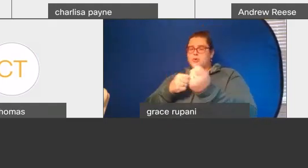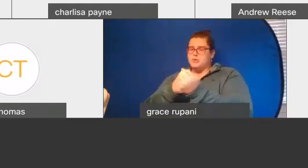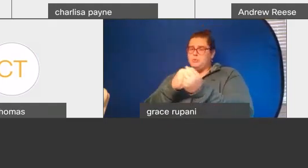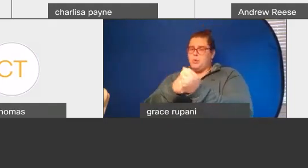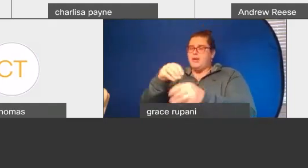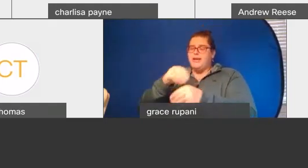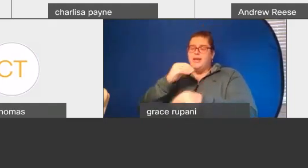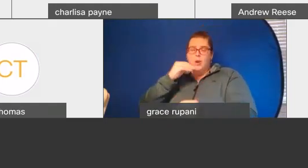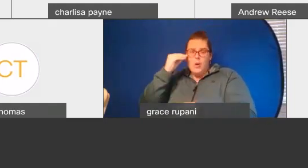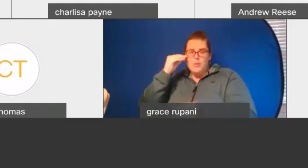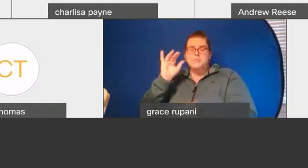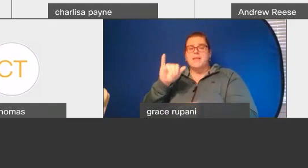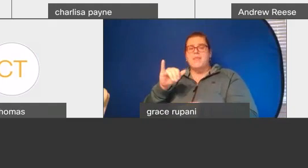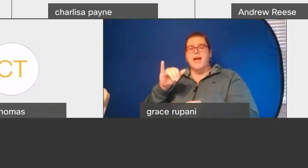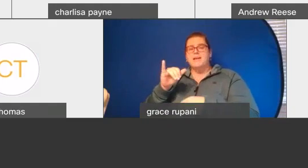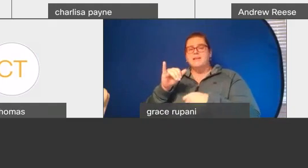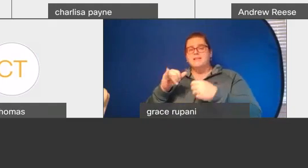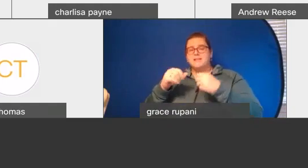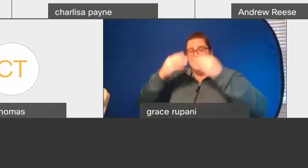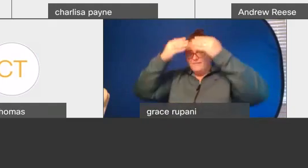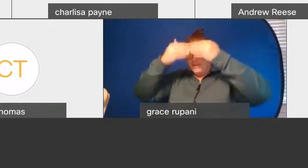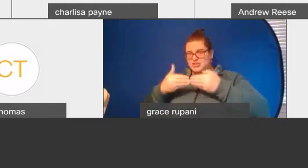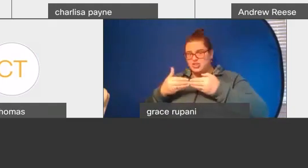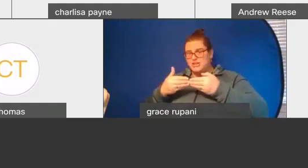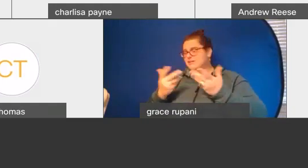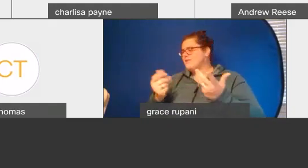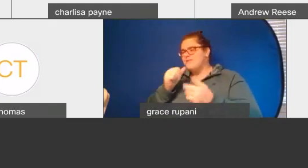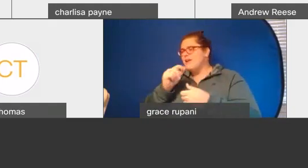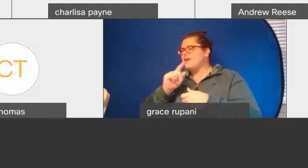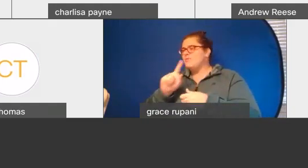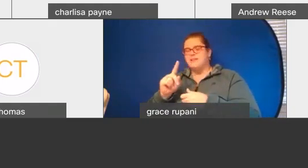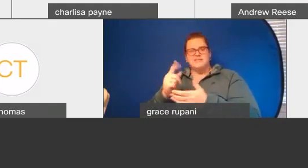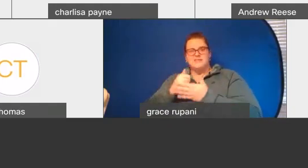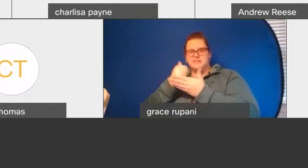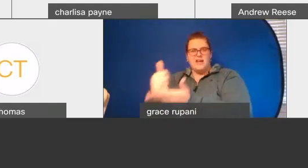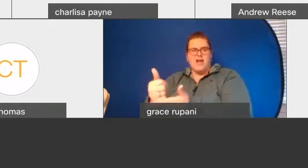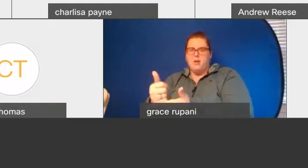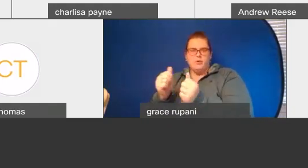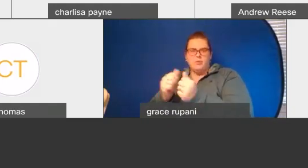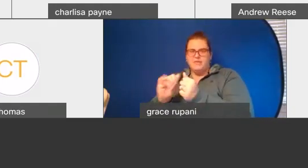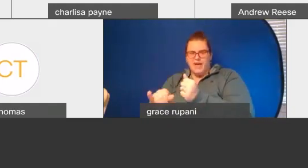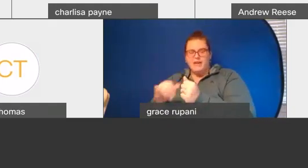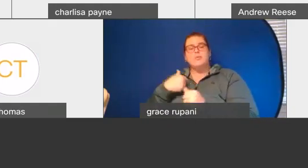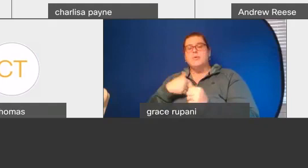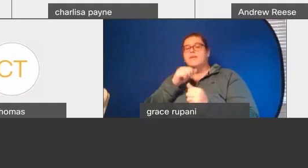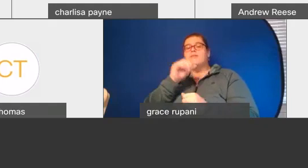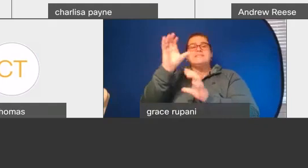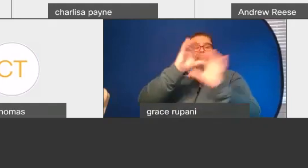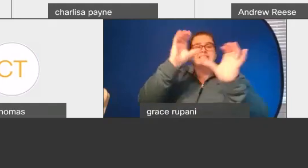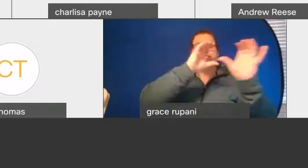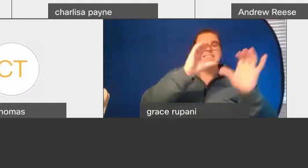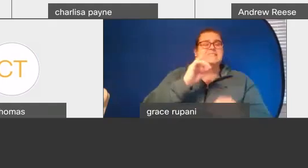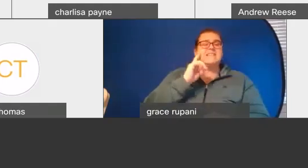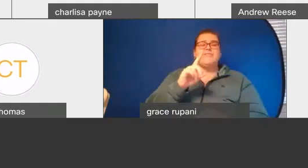homes. We have not yet been able to access alternative forms of eye protection that meet the standards required due to supply